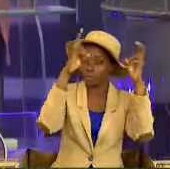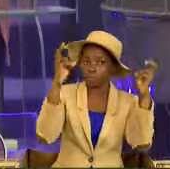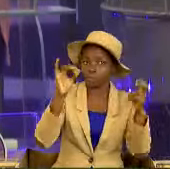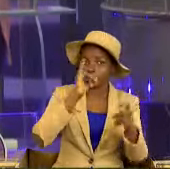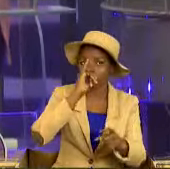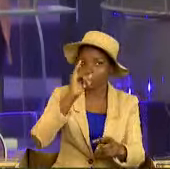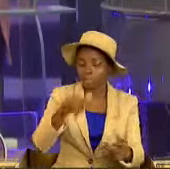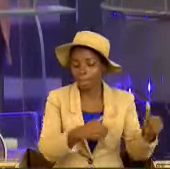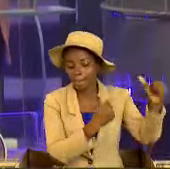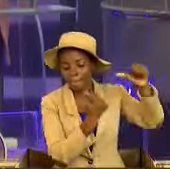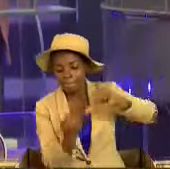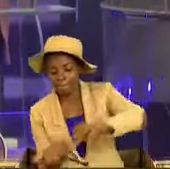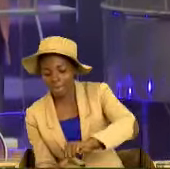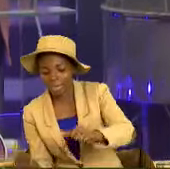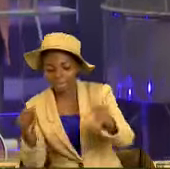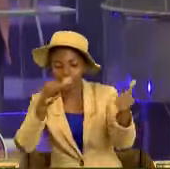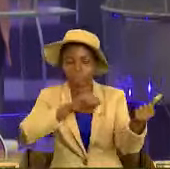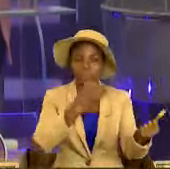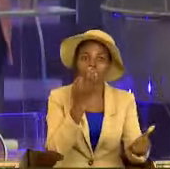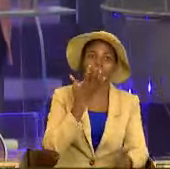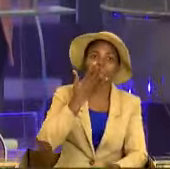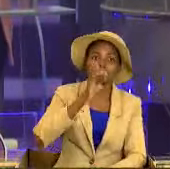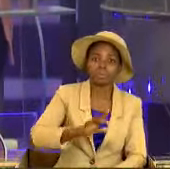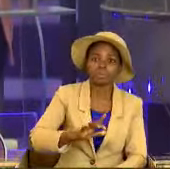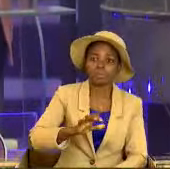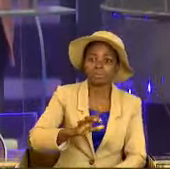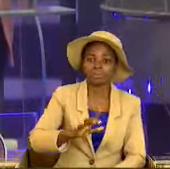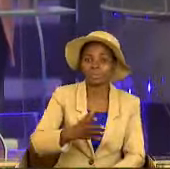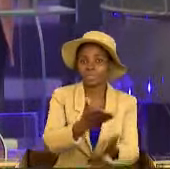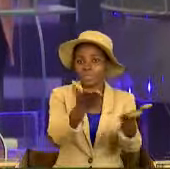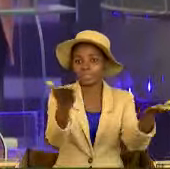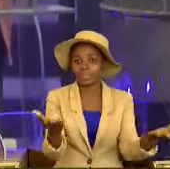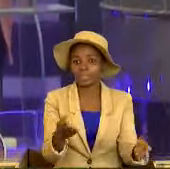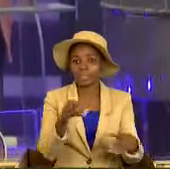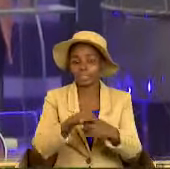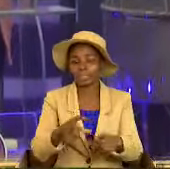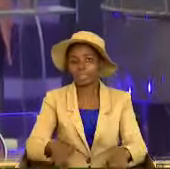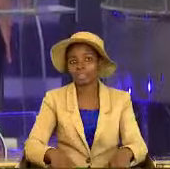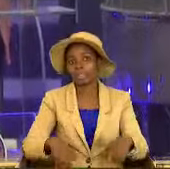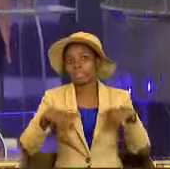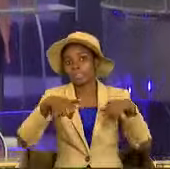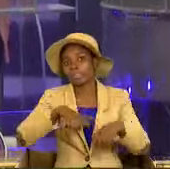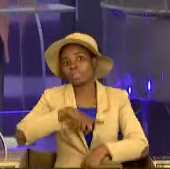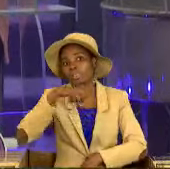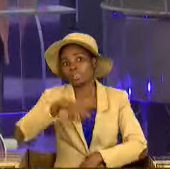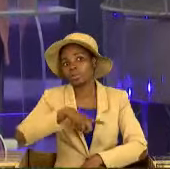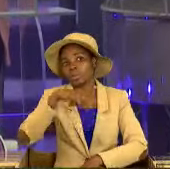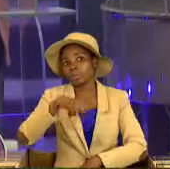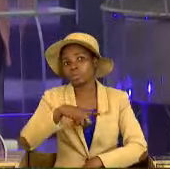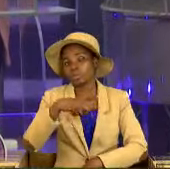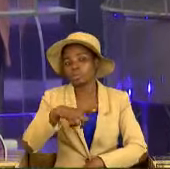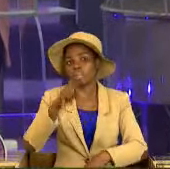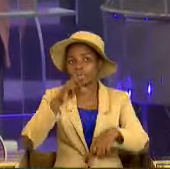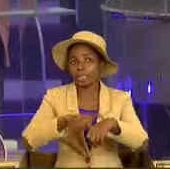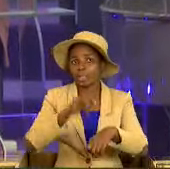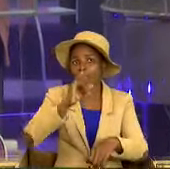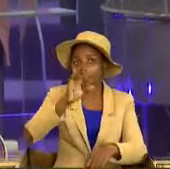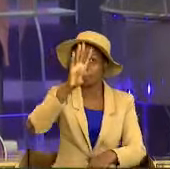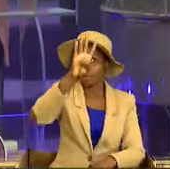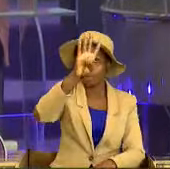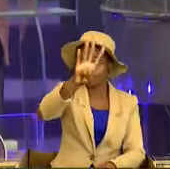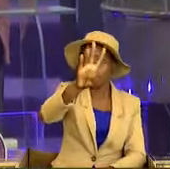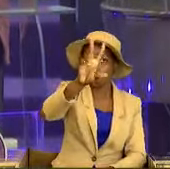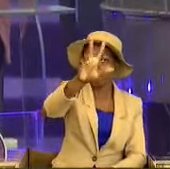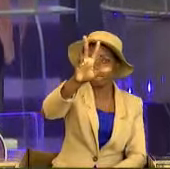favor venue is MFM International headquarters here in Lagos time is 430 Min father